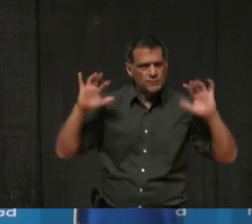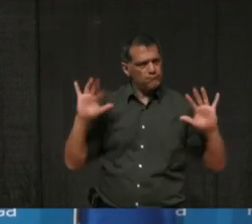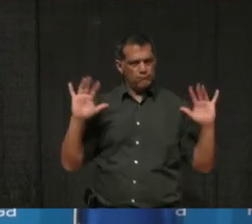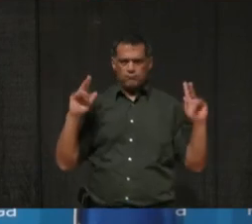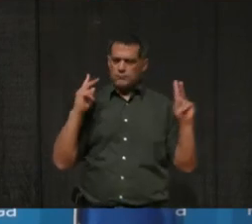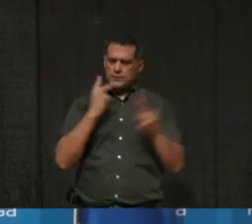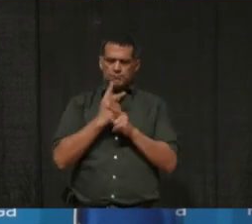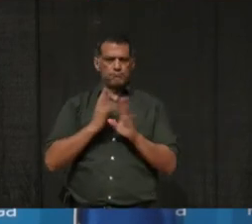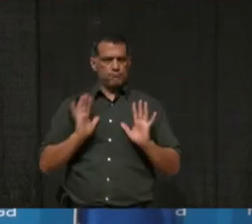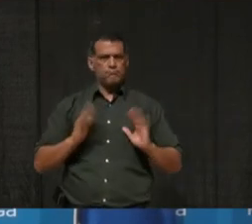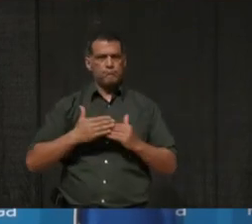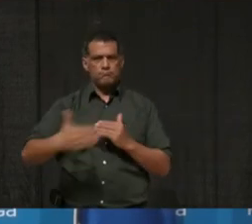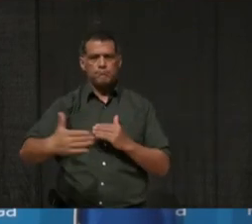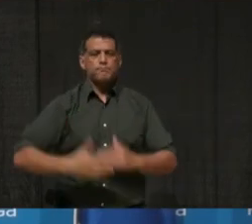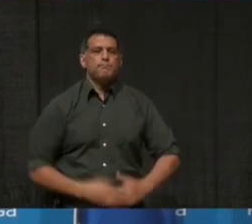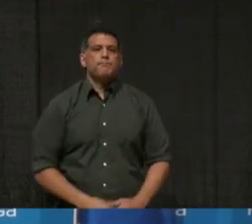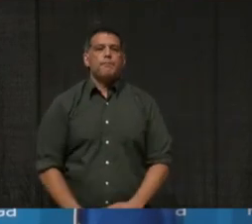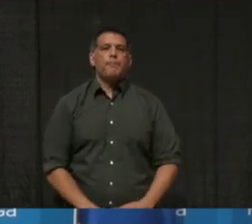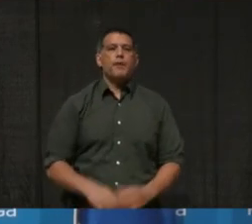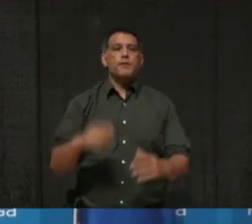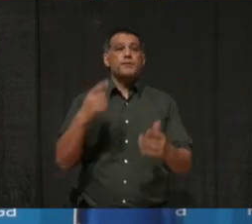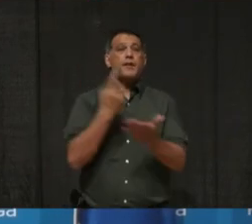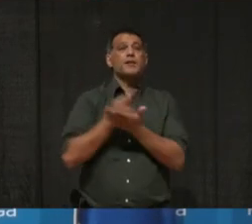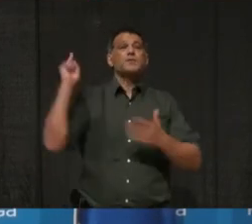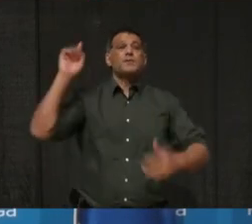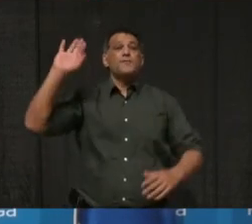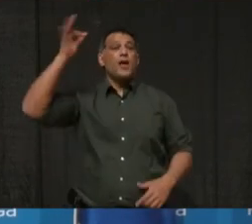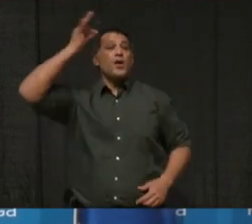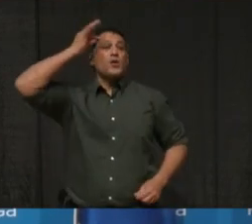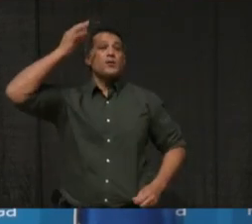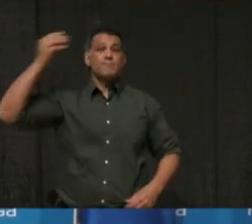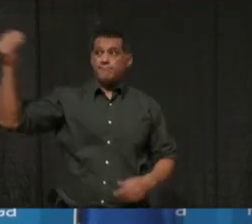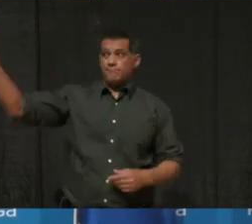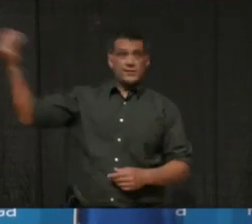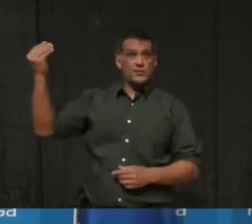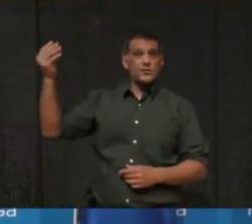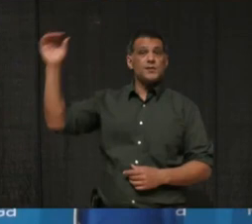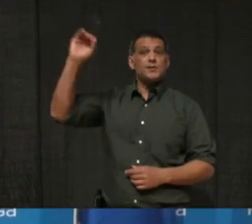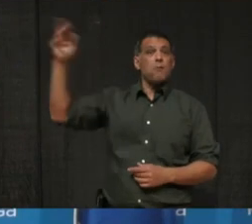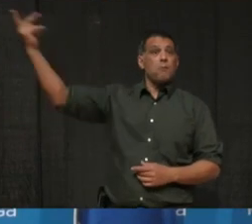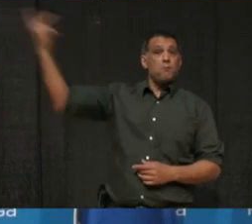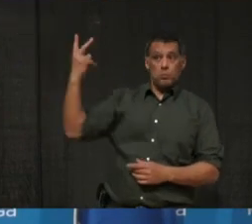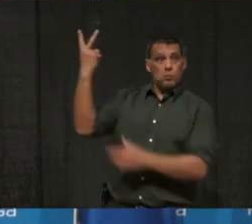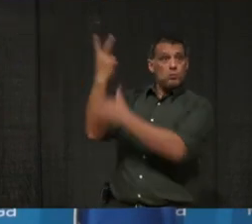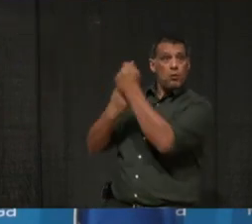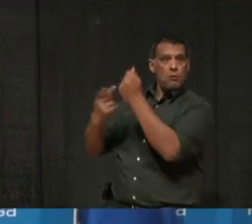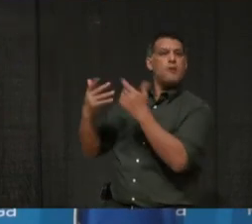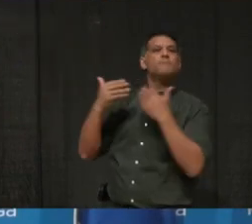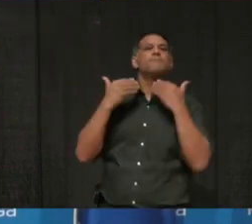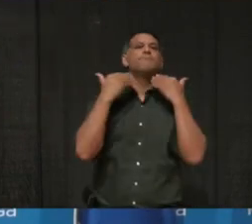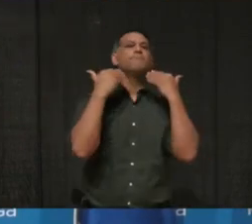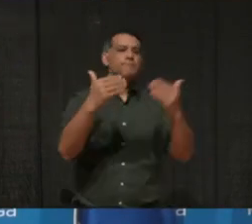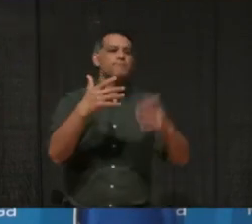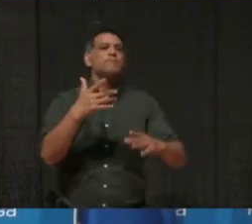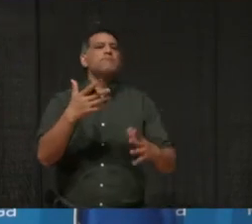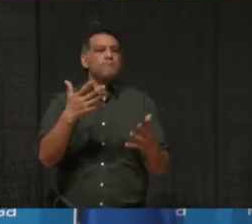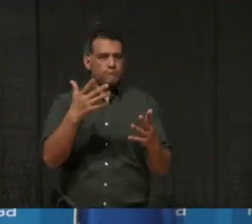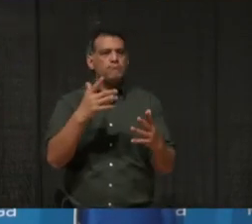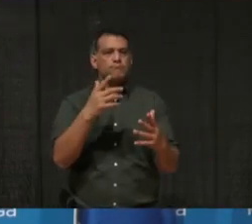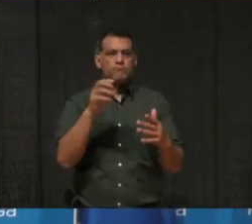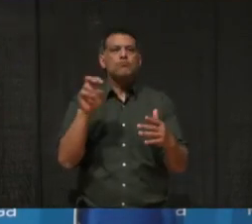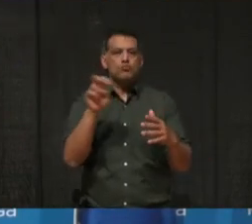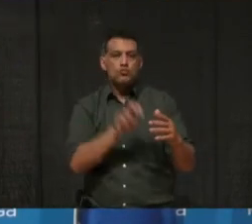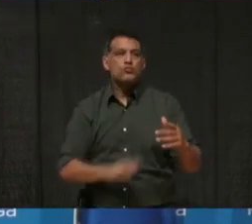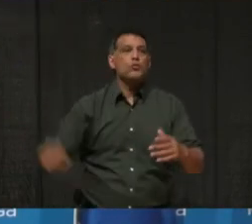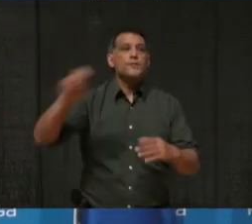week. Both the Federal Government of Canada and the Government of Ontario moved forward with enhanced travel measures,